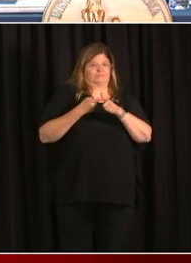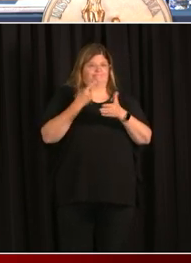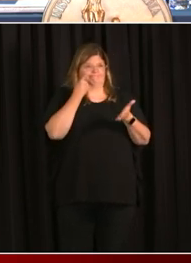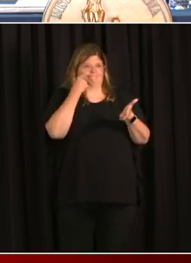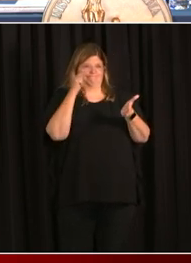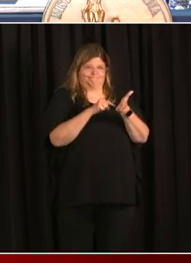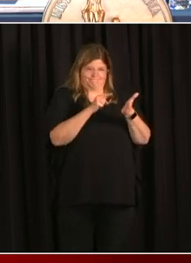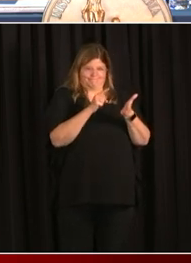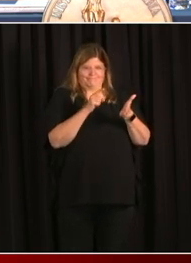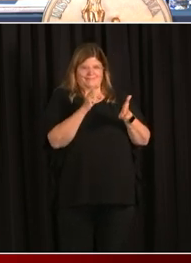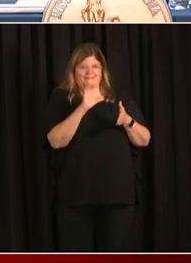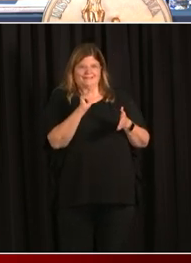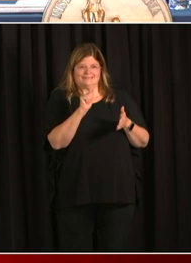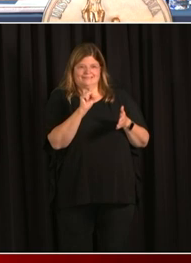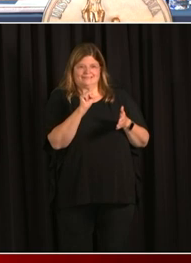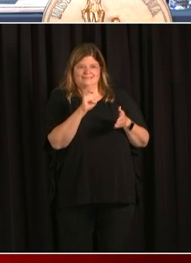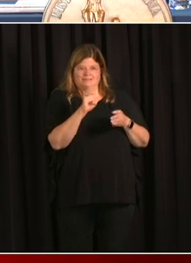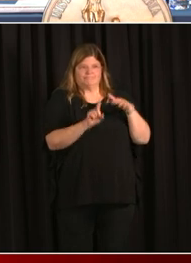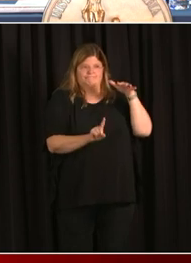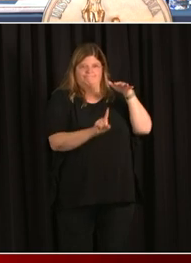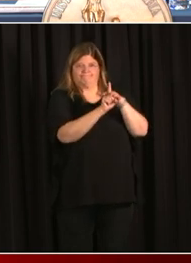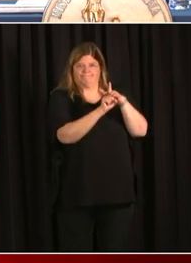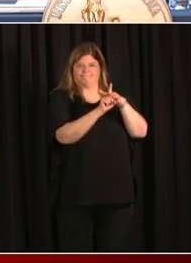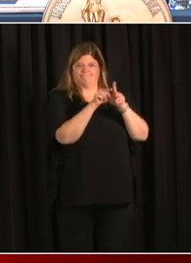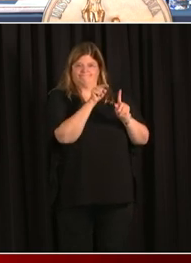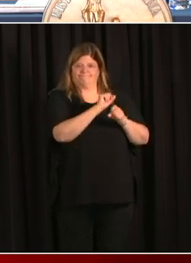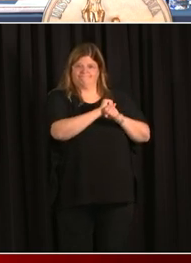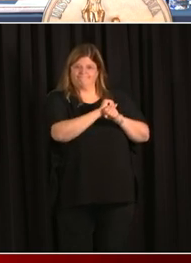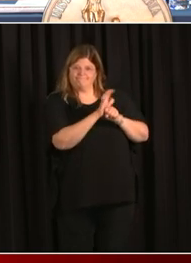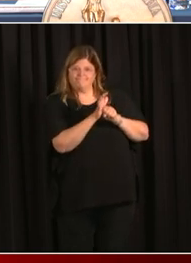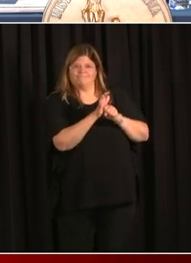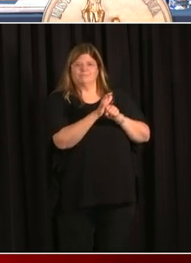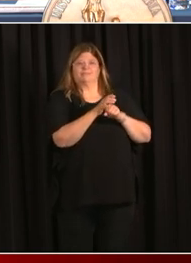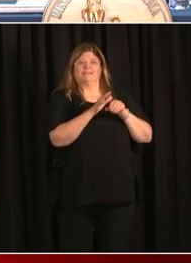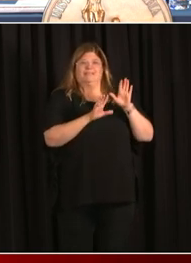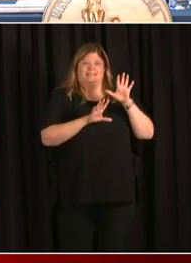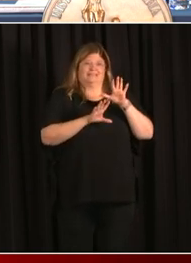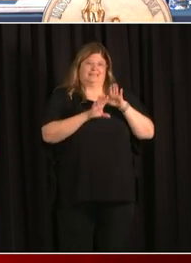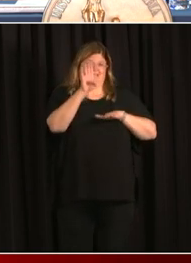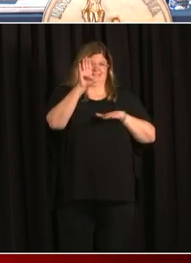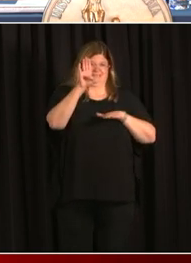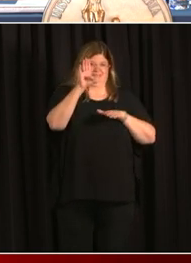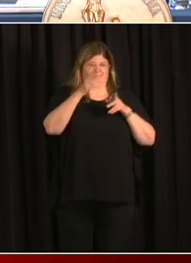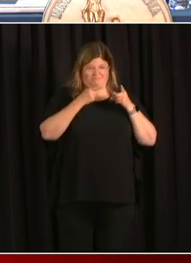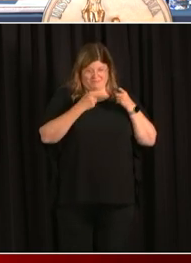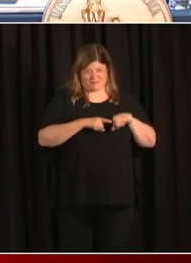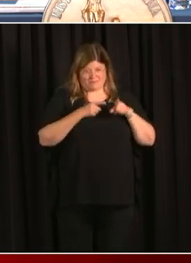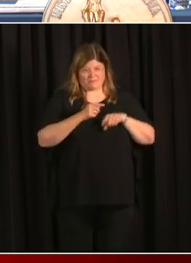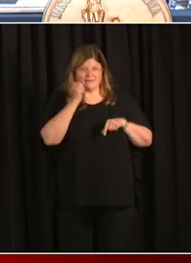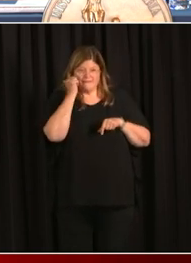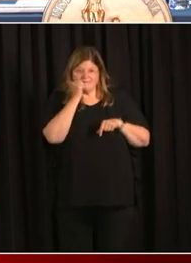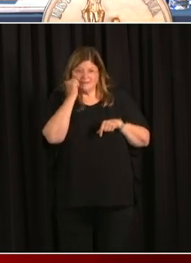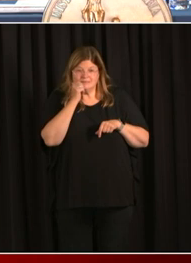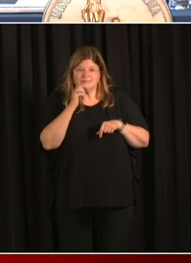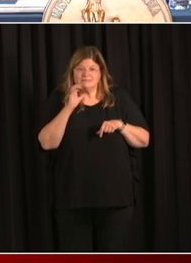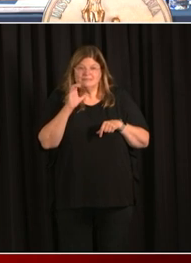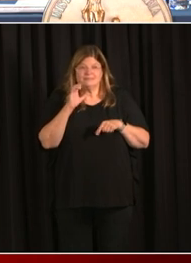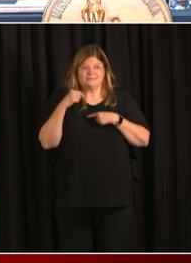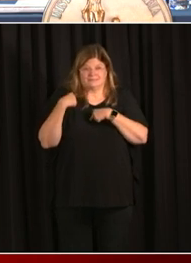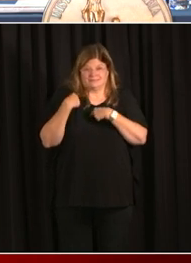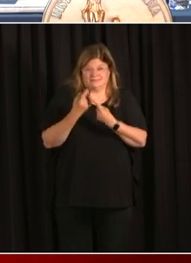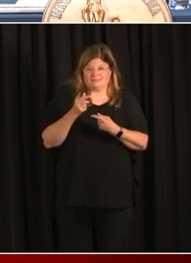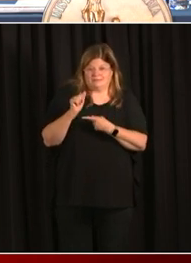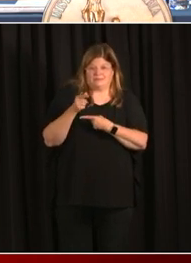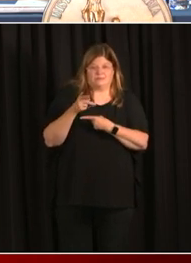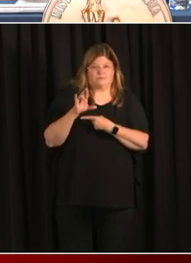case. You will remember that we reached our peak in new daily cases on April the 30th.